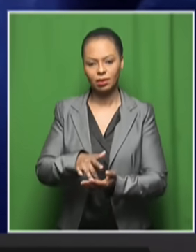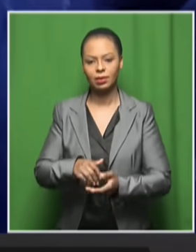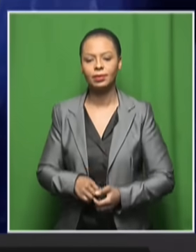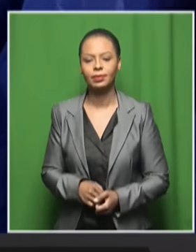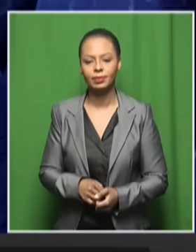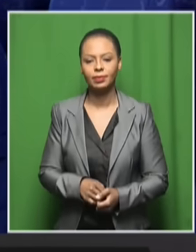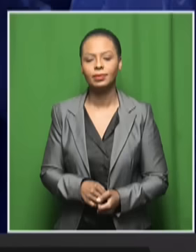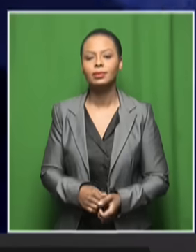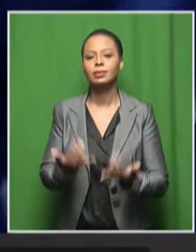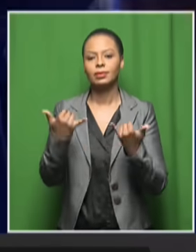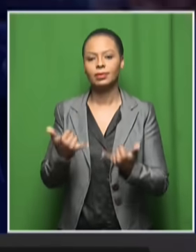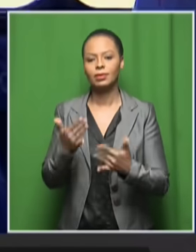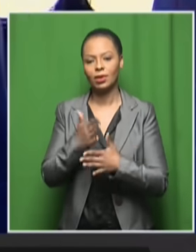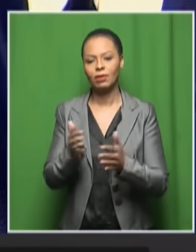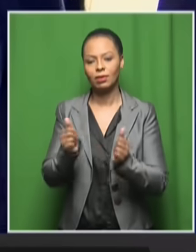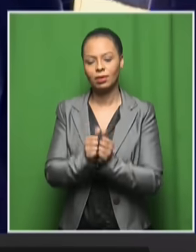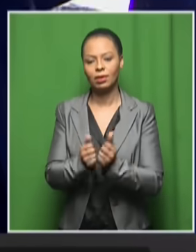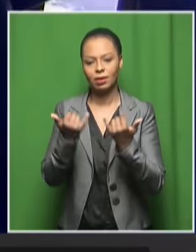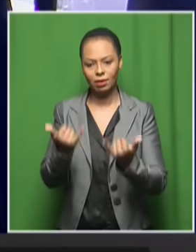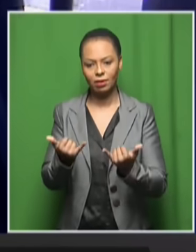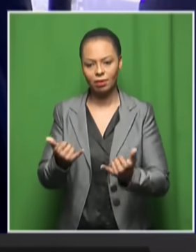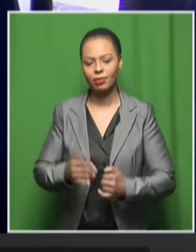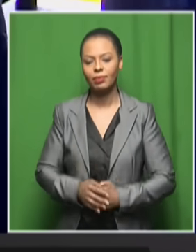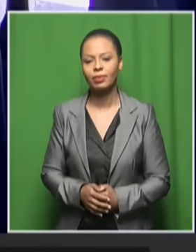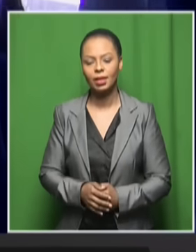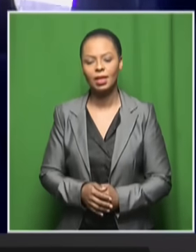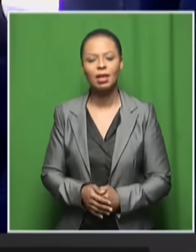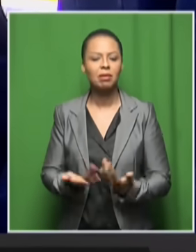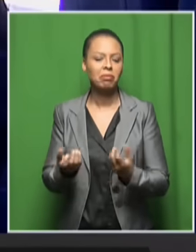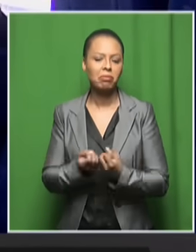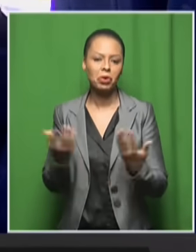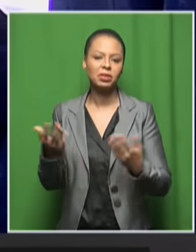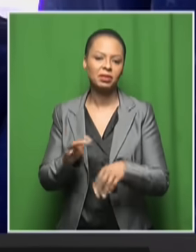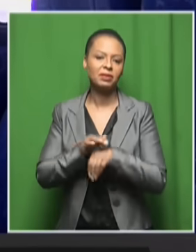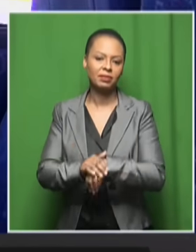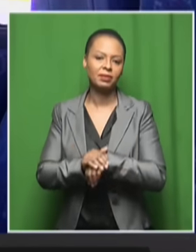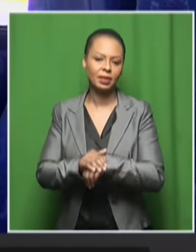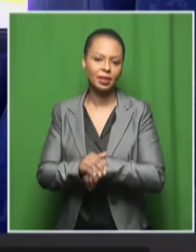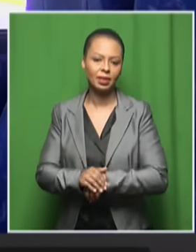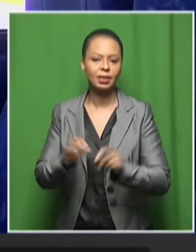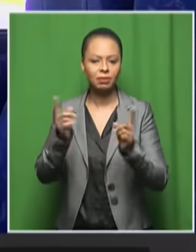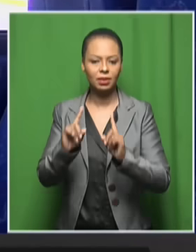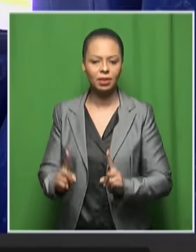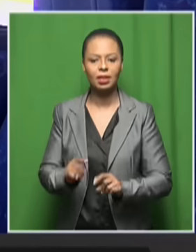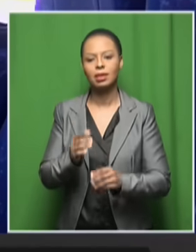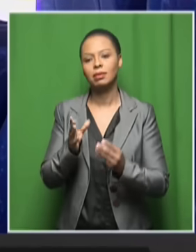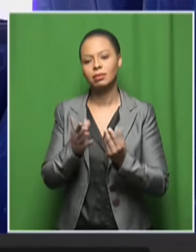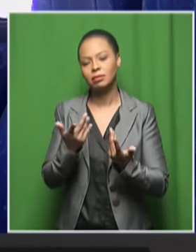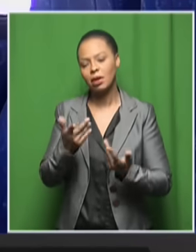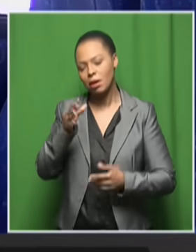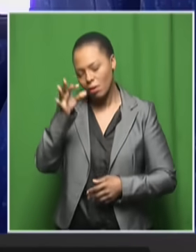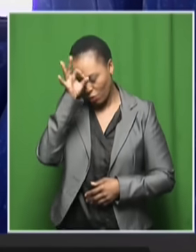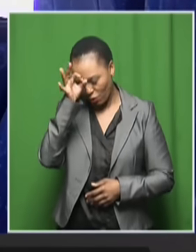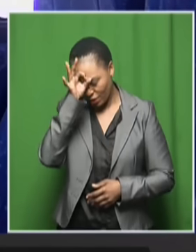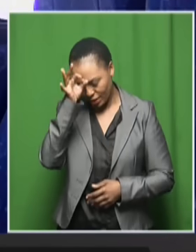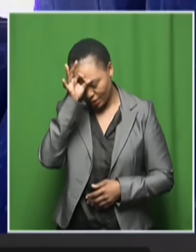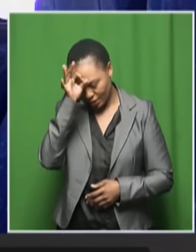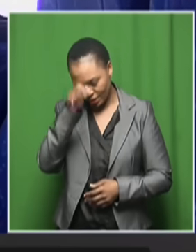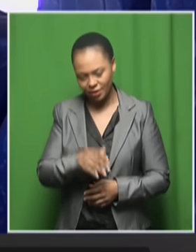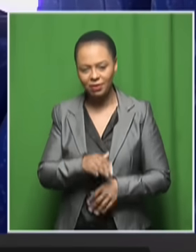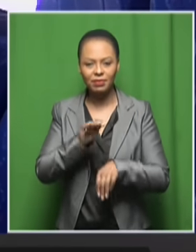that officials here, Sakina, they are very friendly, especially the members of the South African Police Service. They guide you,